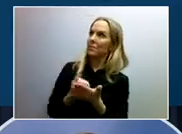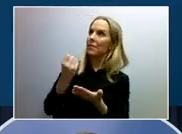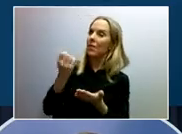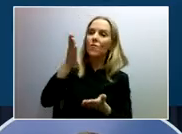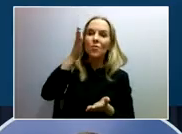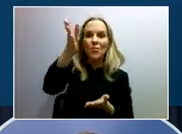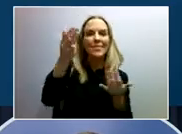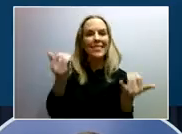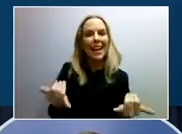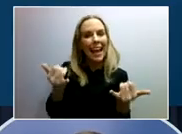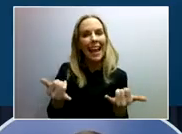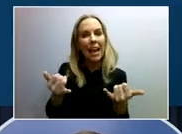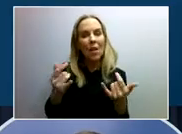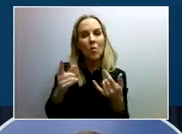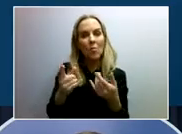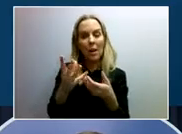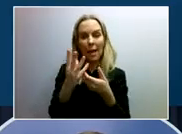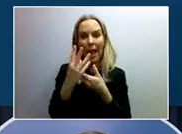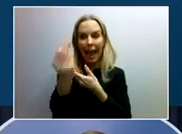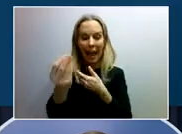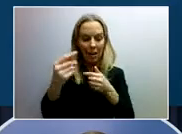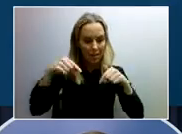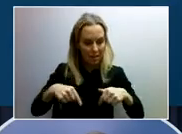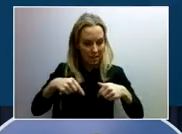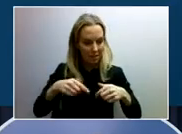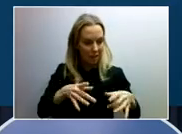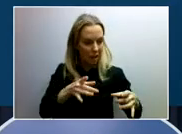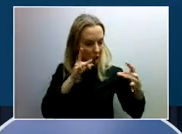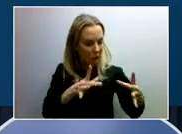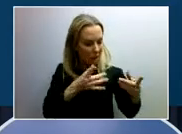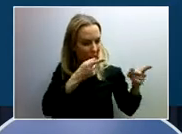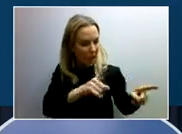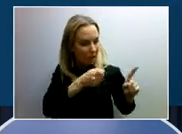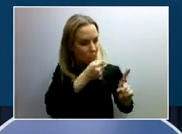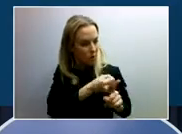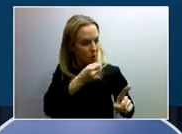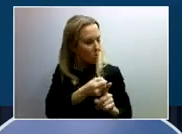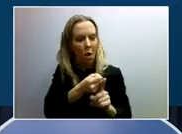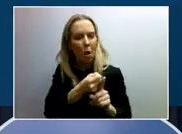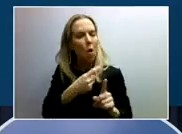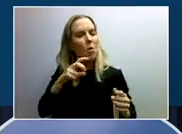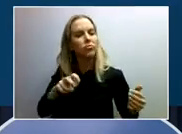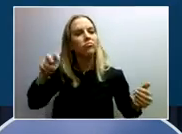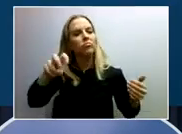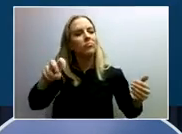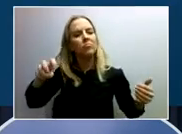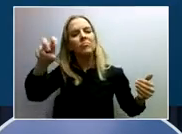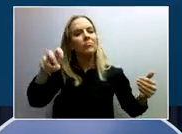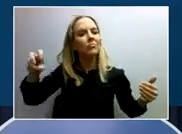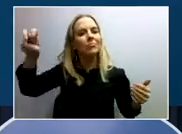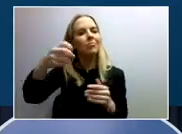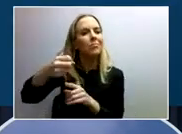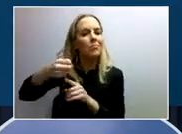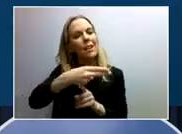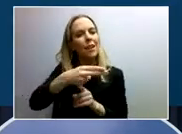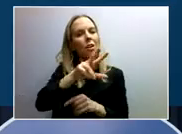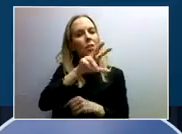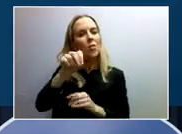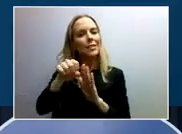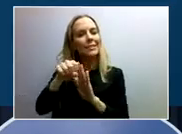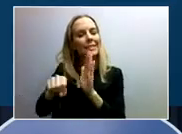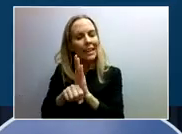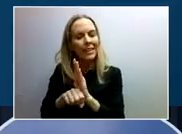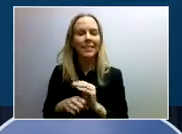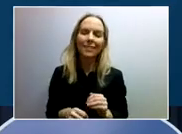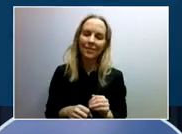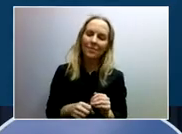come out of this thing, we're going to leapfrog not just 3, but 30 states. Now, it was a